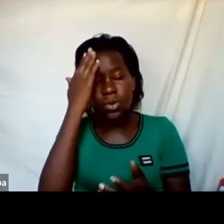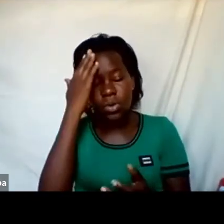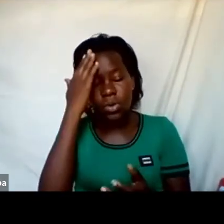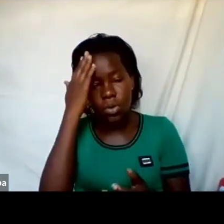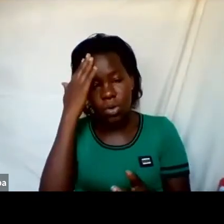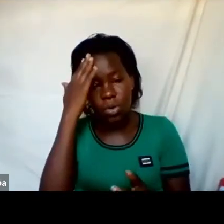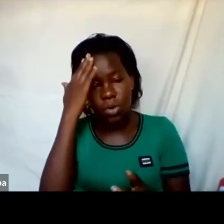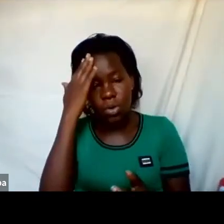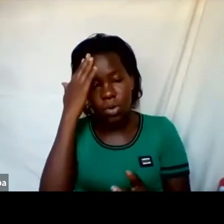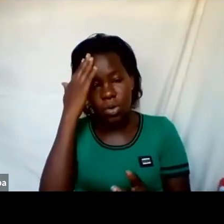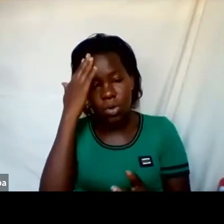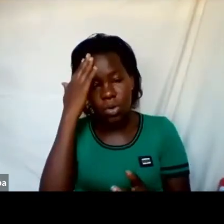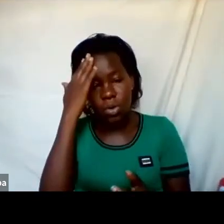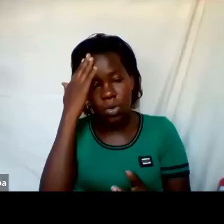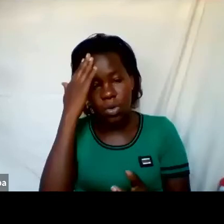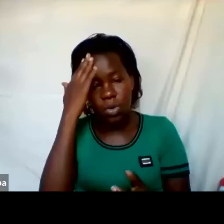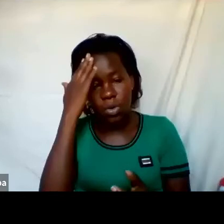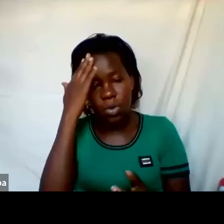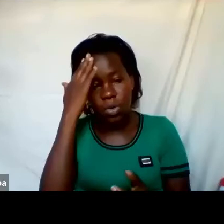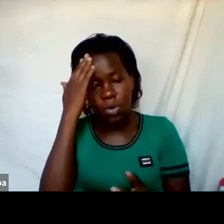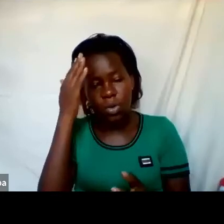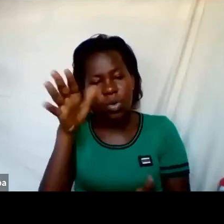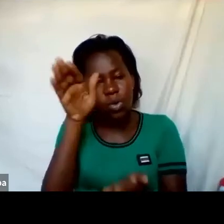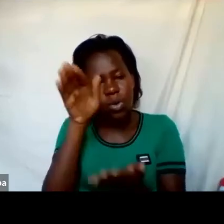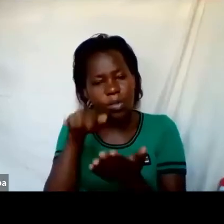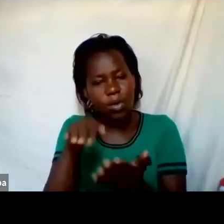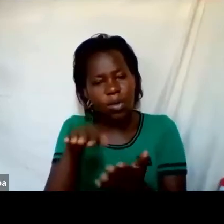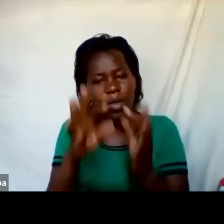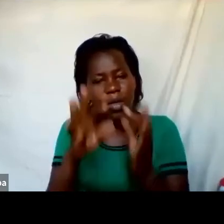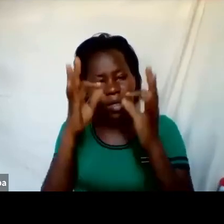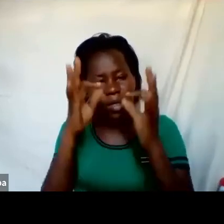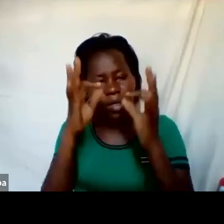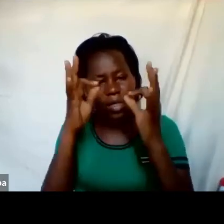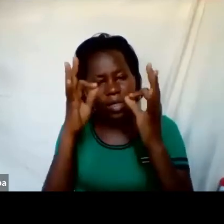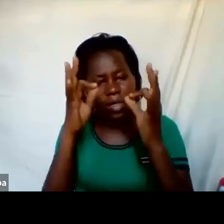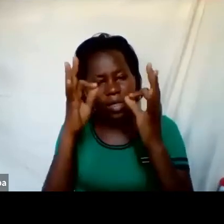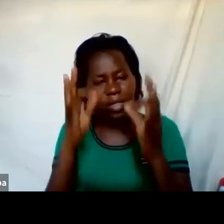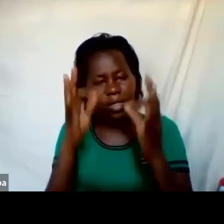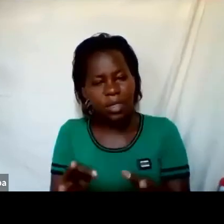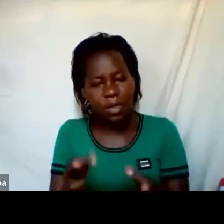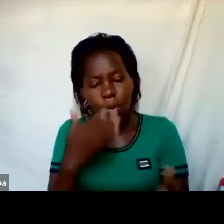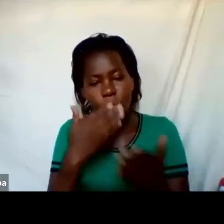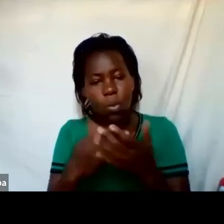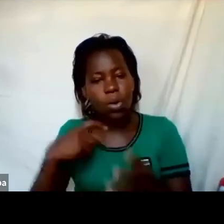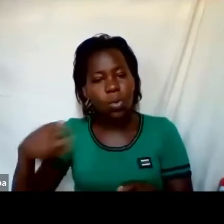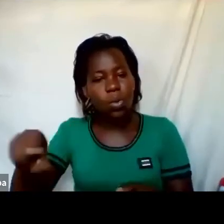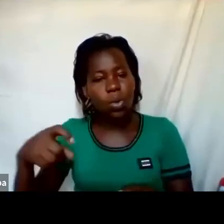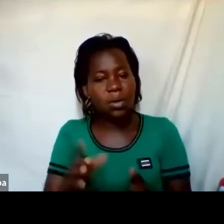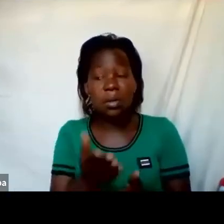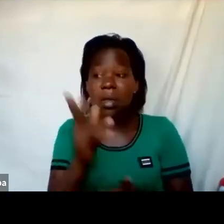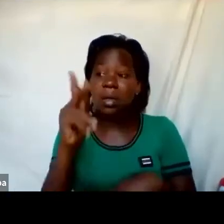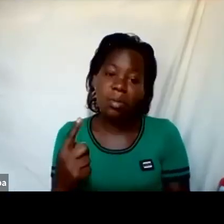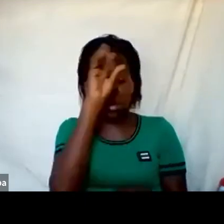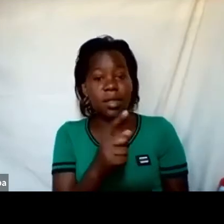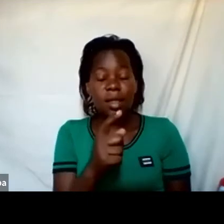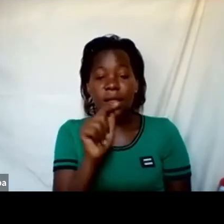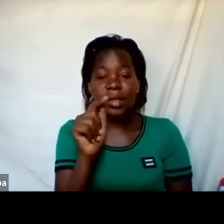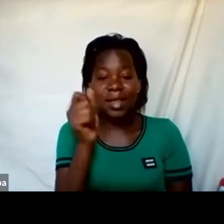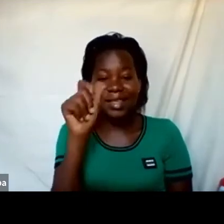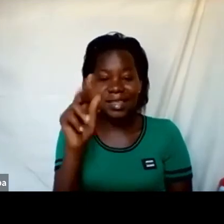to be of quality. So these people, when they came, they were even amazed that we already had a passing test result with the way we are doing things.